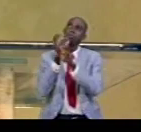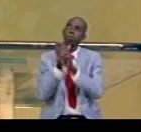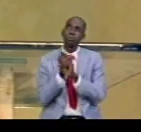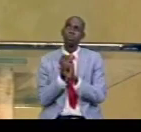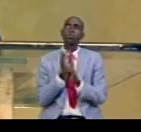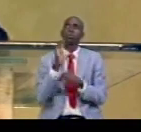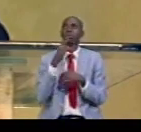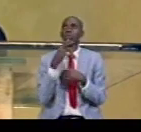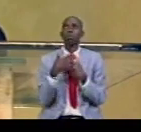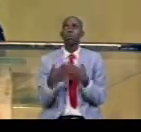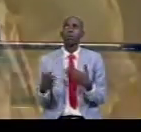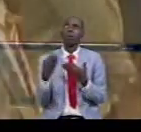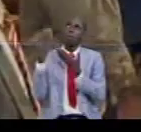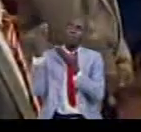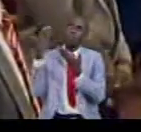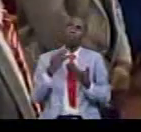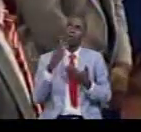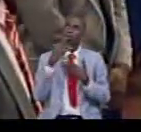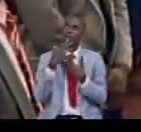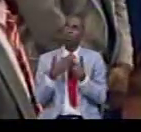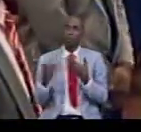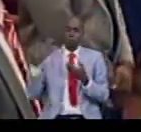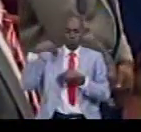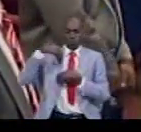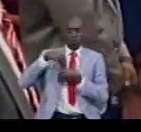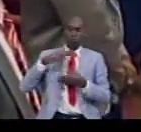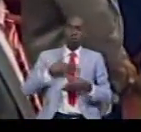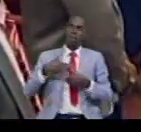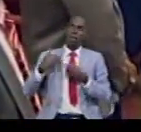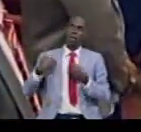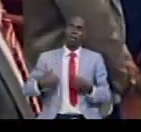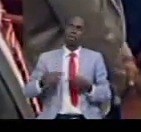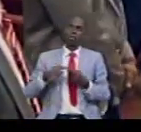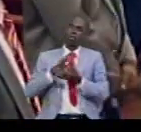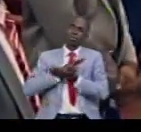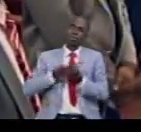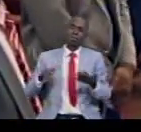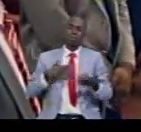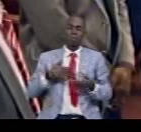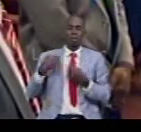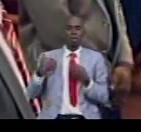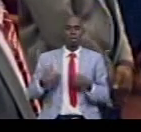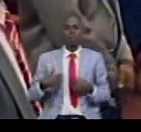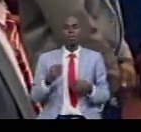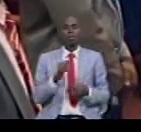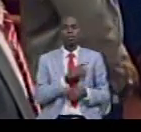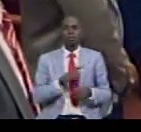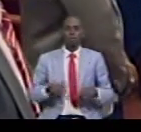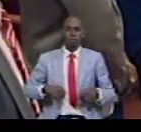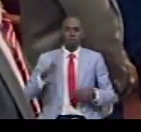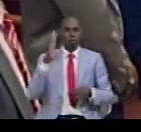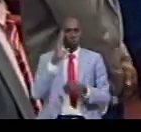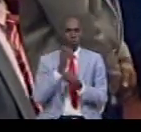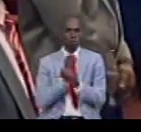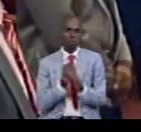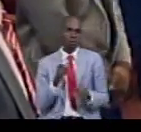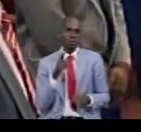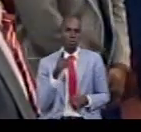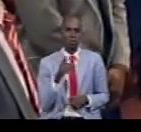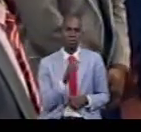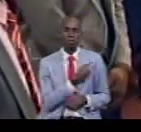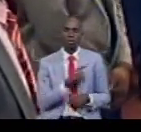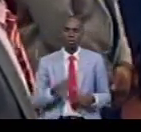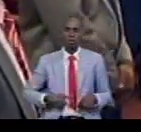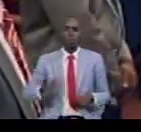life. Let it wash my heart. Let it clean my heart. The Lord is going to save you. The Lord is going to have mercy upon you. The Lord is going